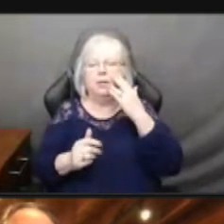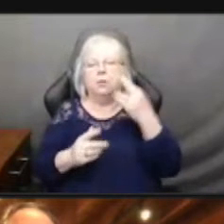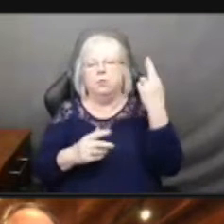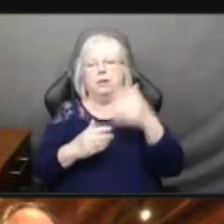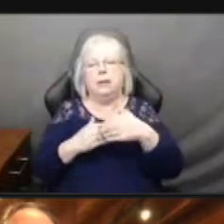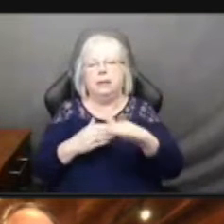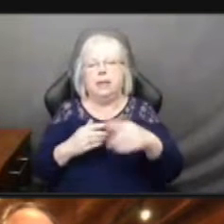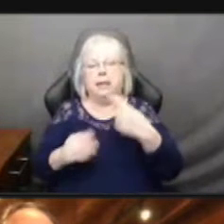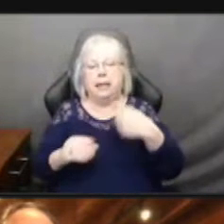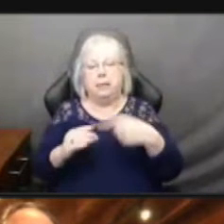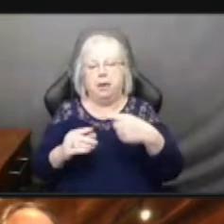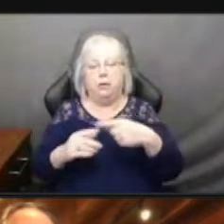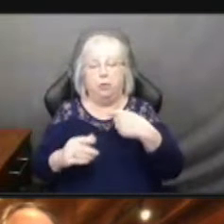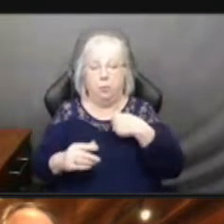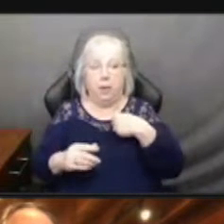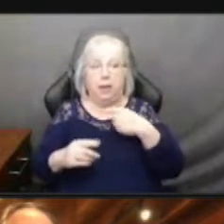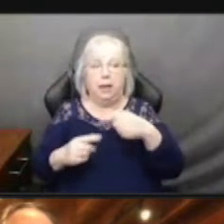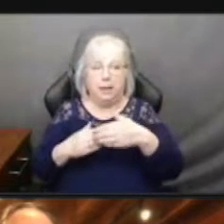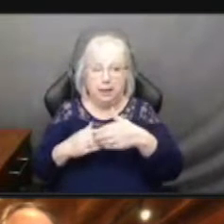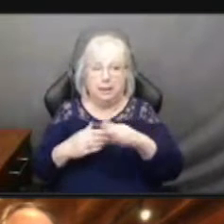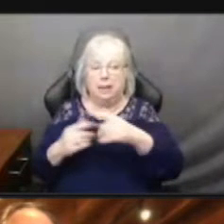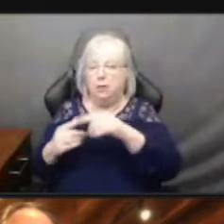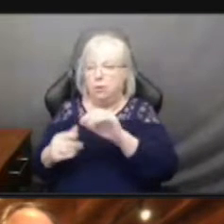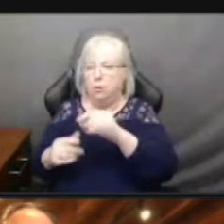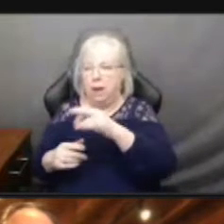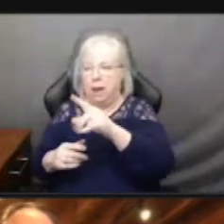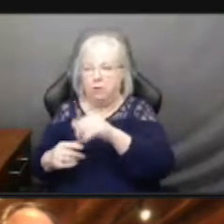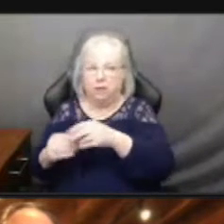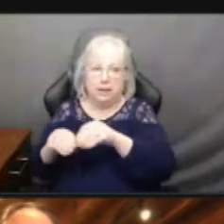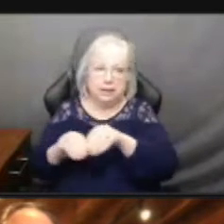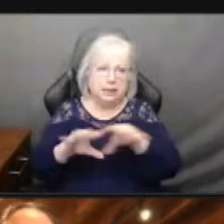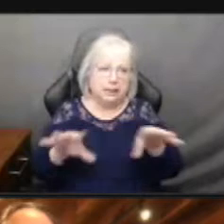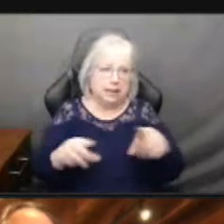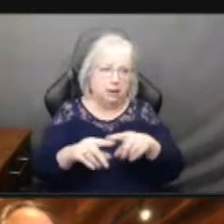which I forwarded to Ashley, and she sent you all.